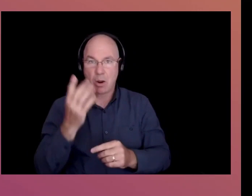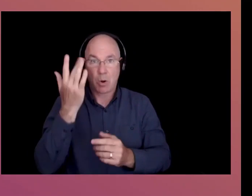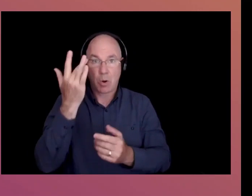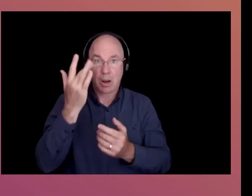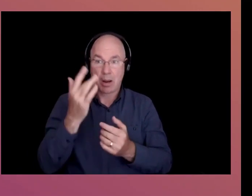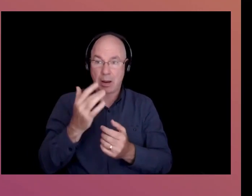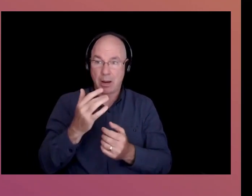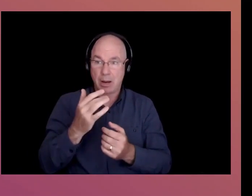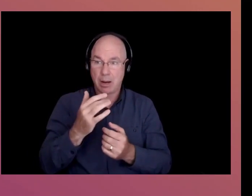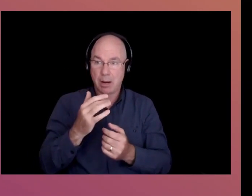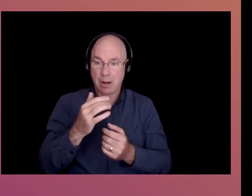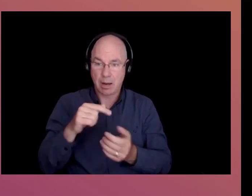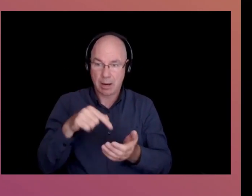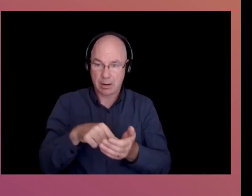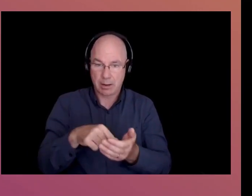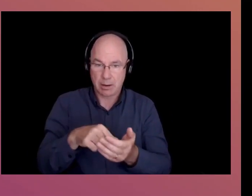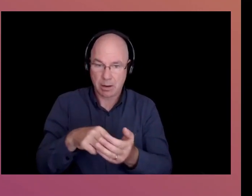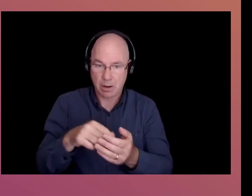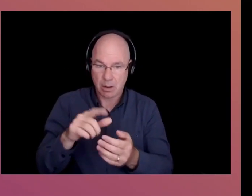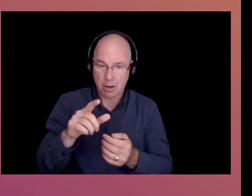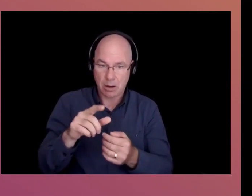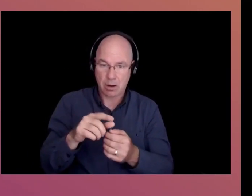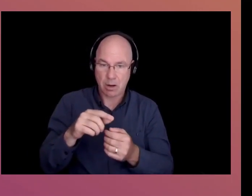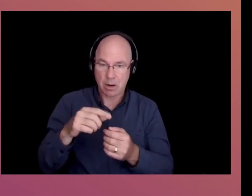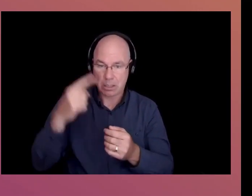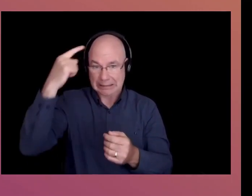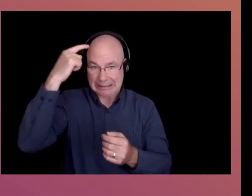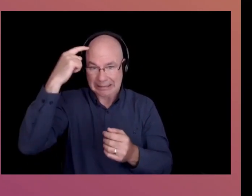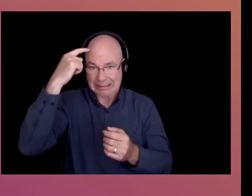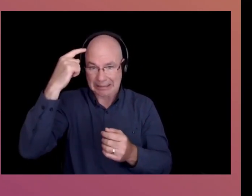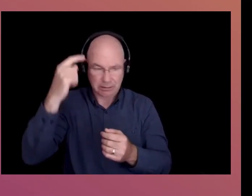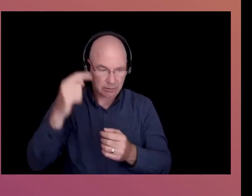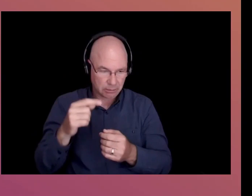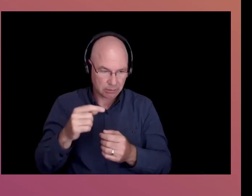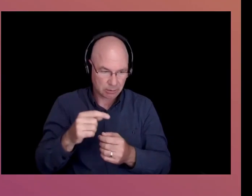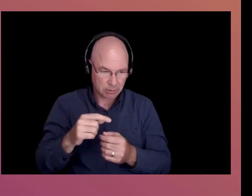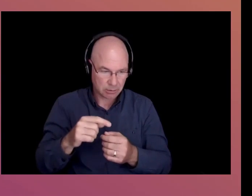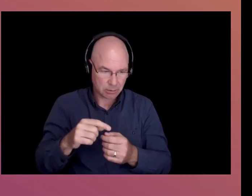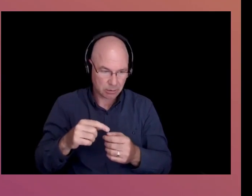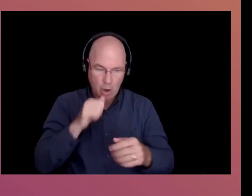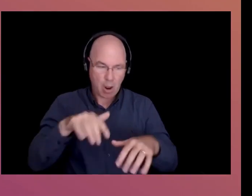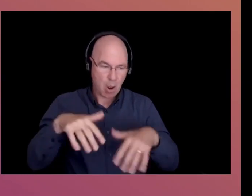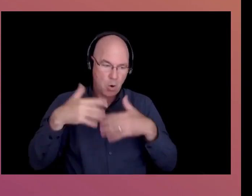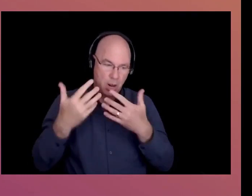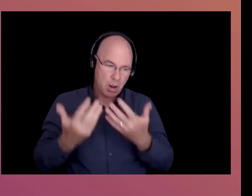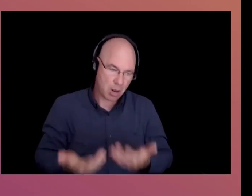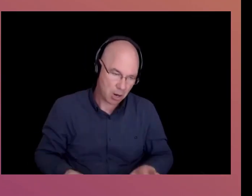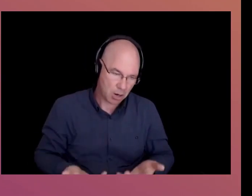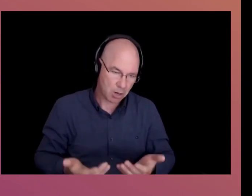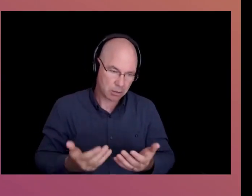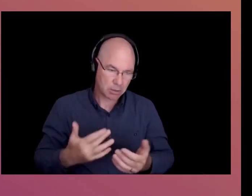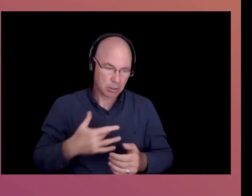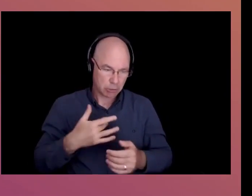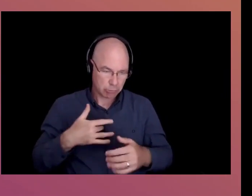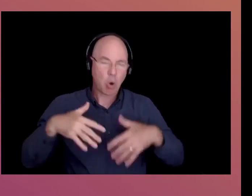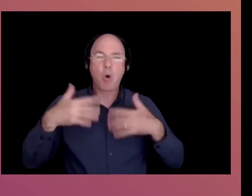It is far from relax and enjoy walking down a shopping mall, for example. So we